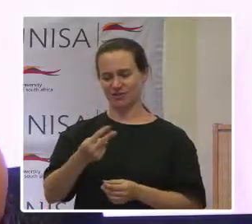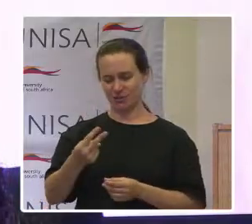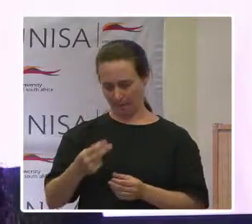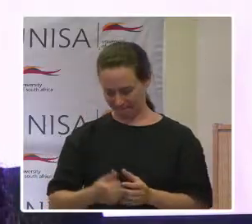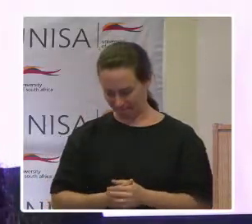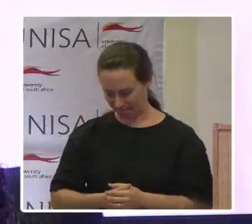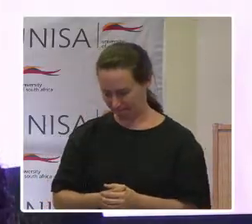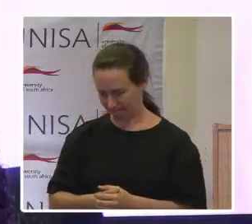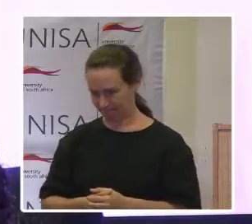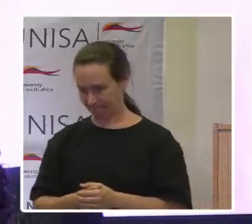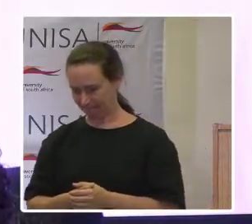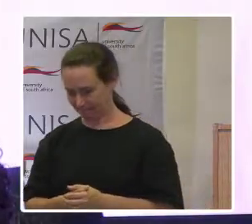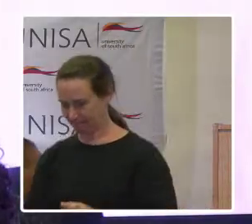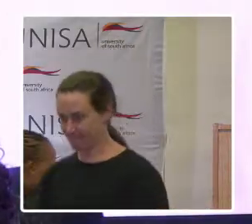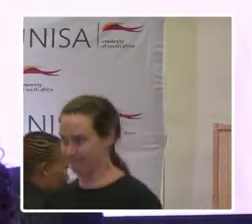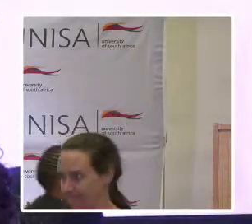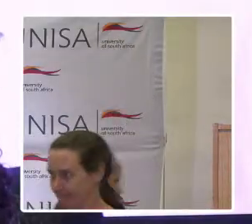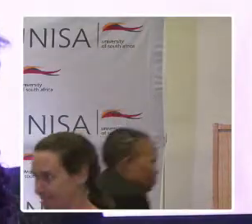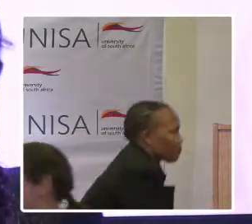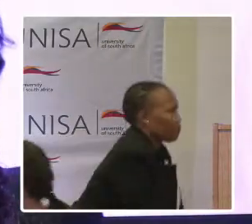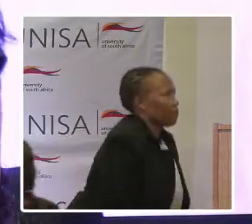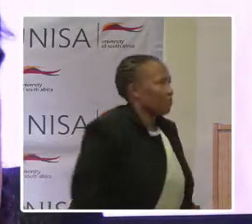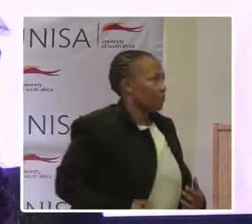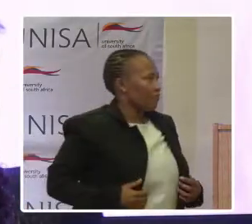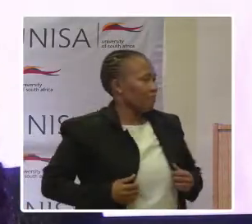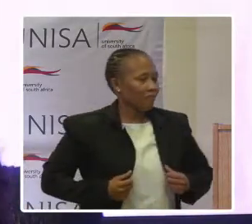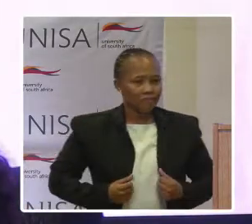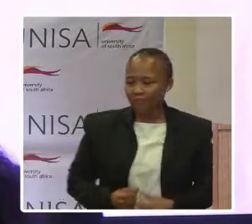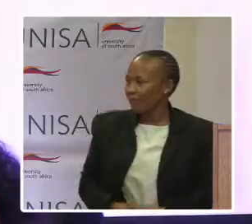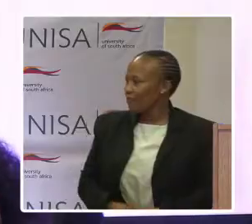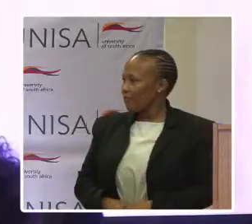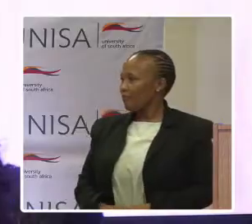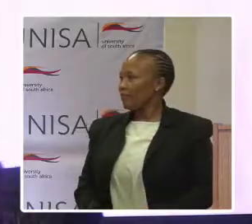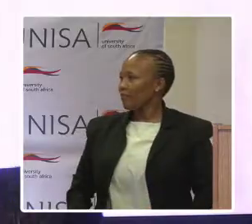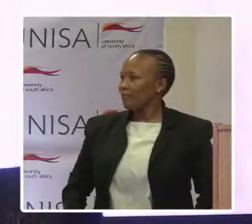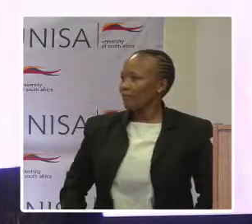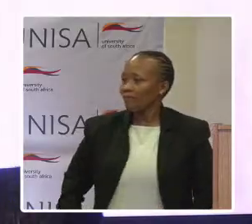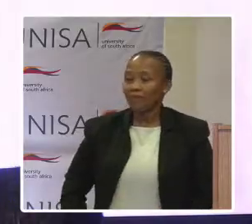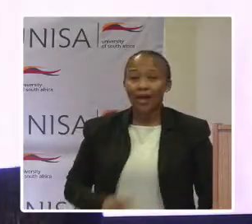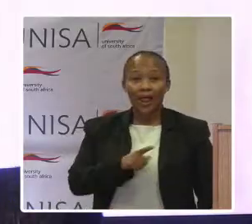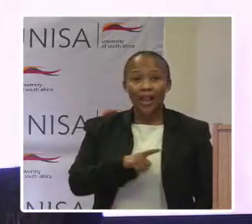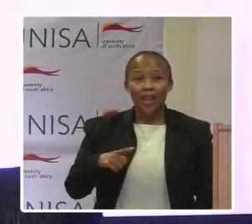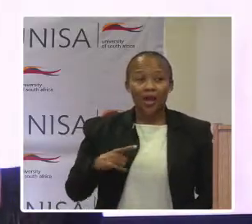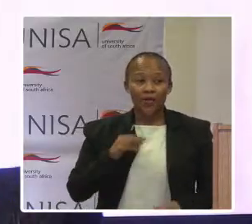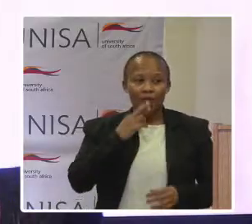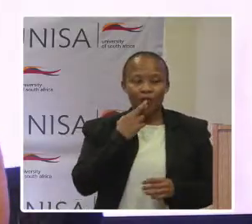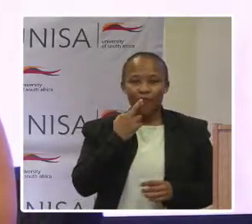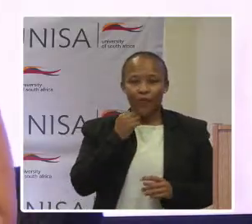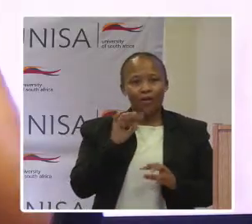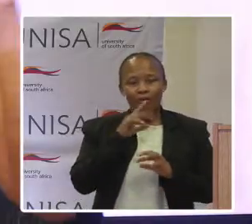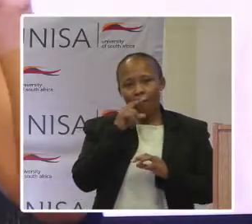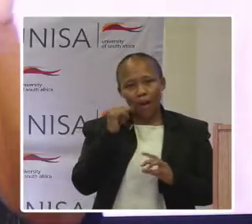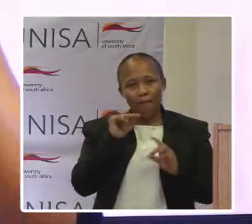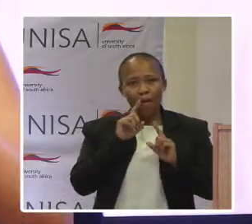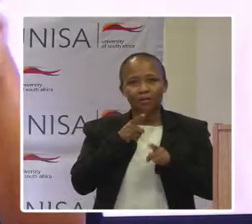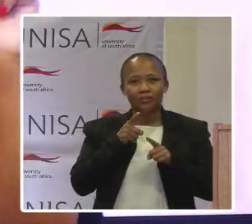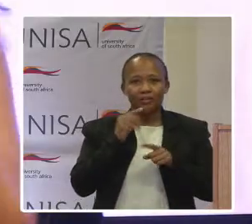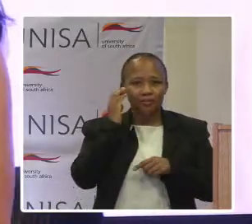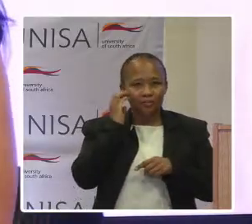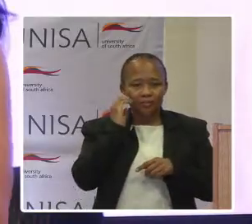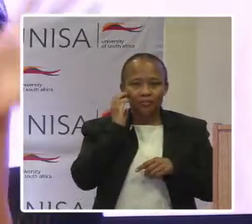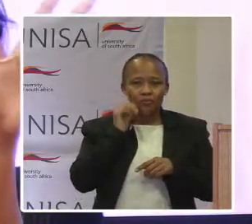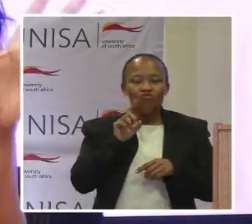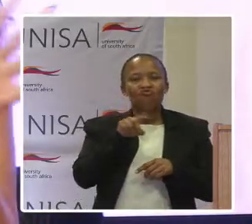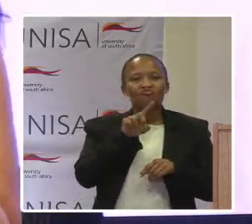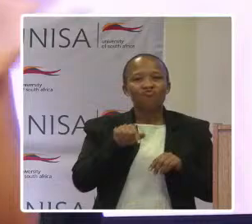Lady with the braids. Your name and the answer, please. What do you think research is? There's no wrong